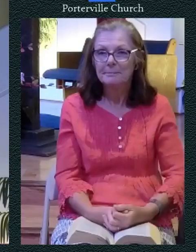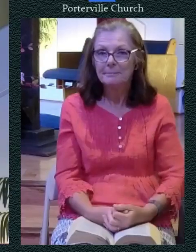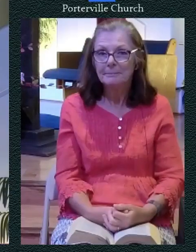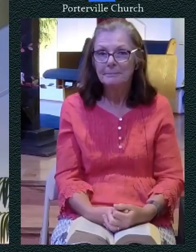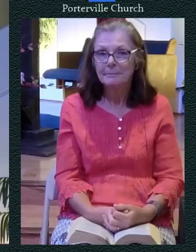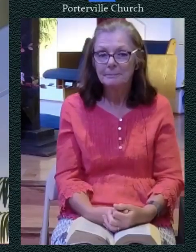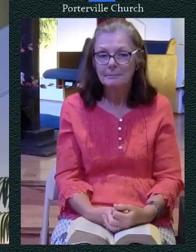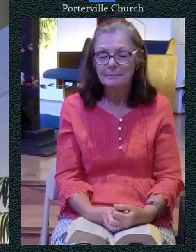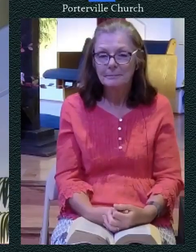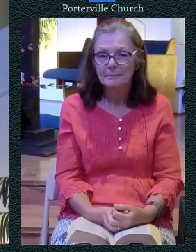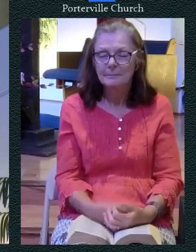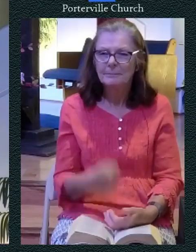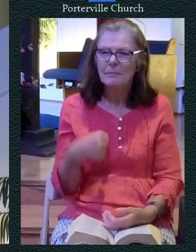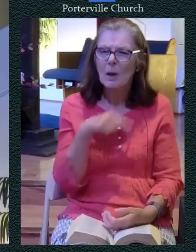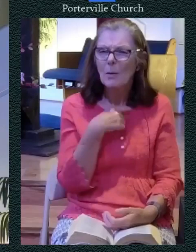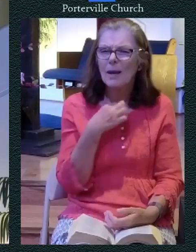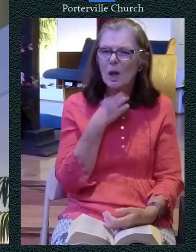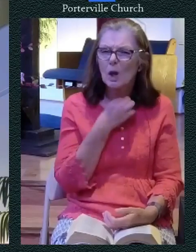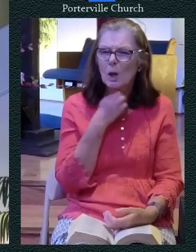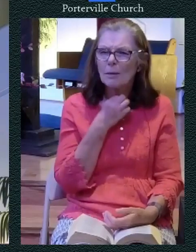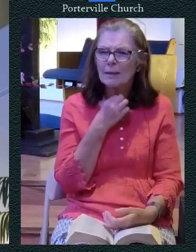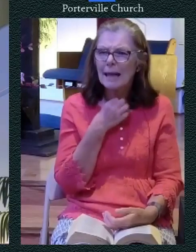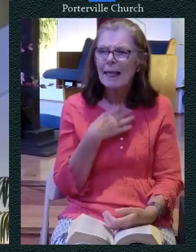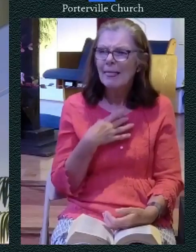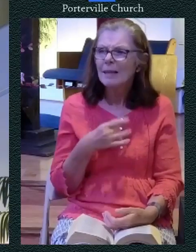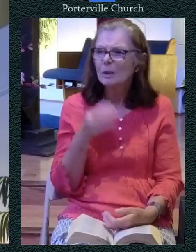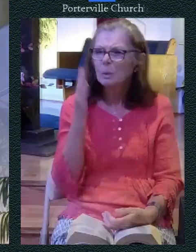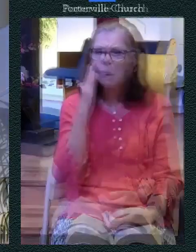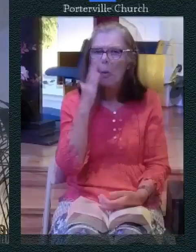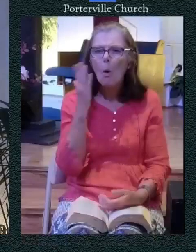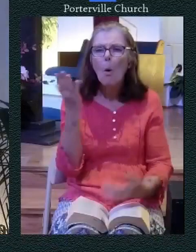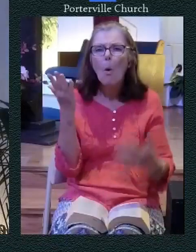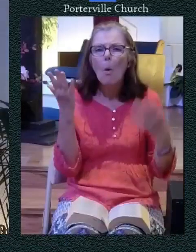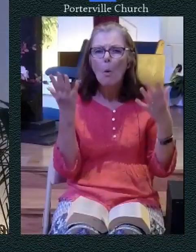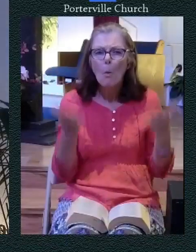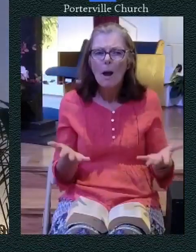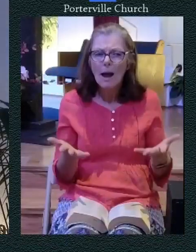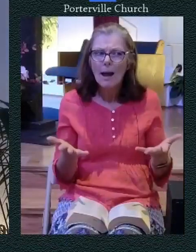We're curious and we'd like to know, well, what was his trouble?